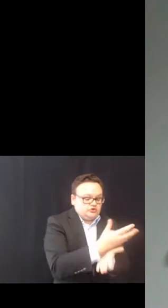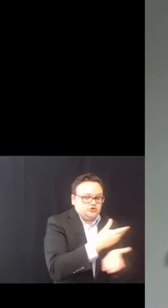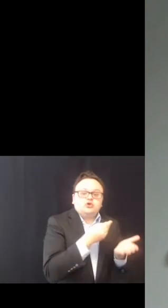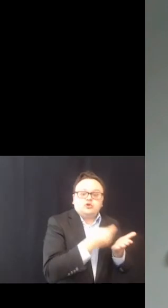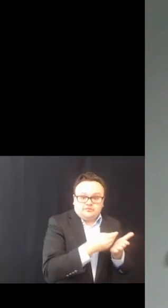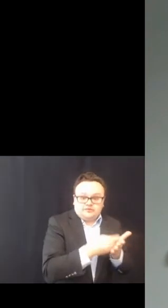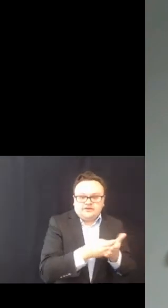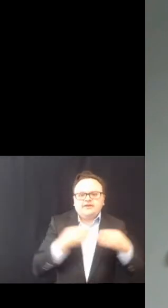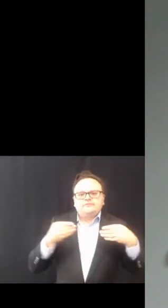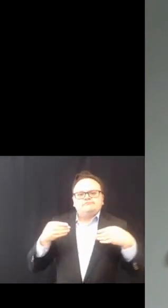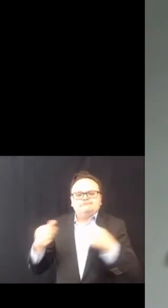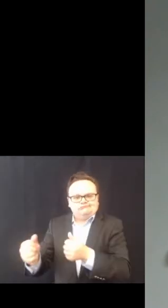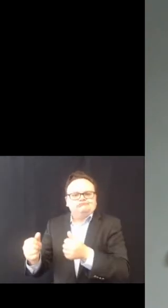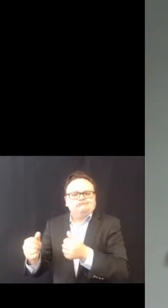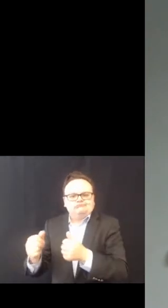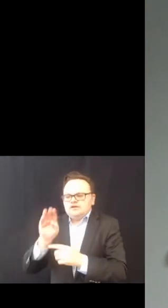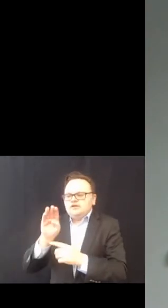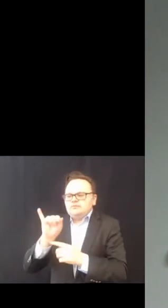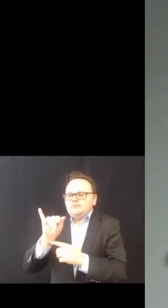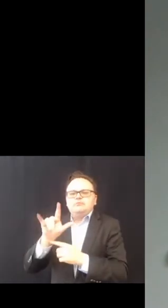bills. It's also helped me